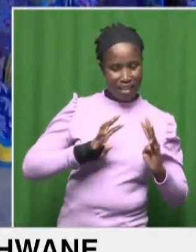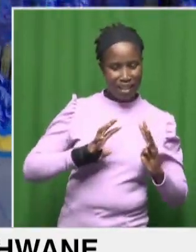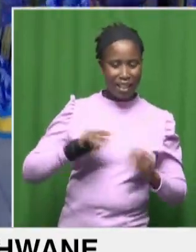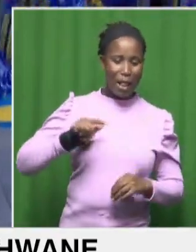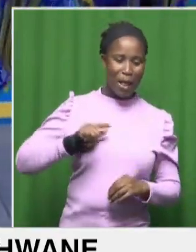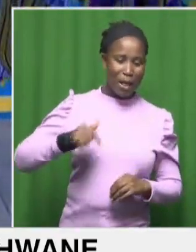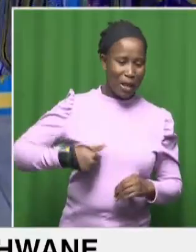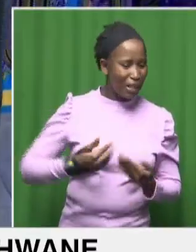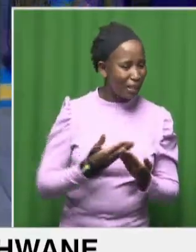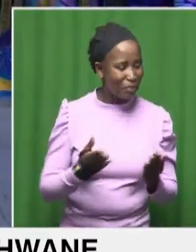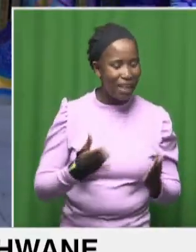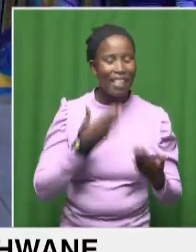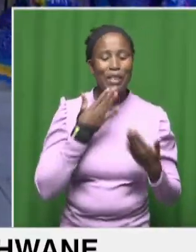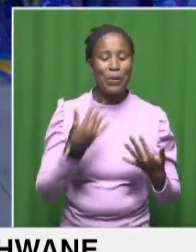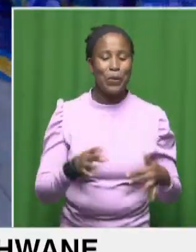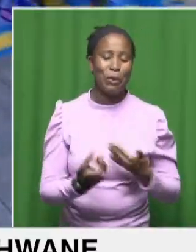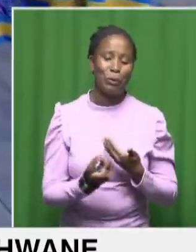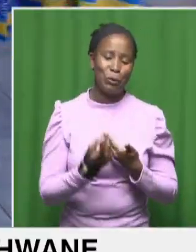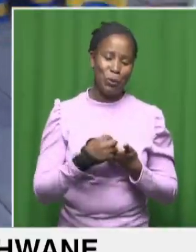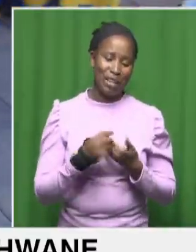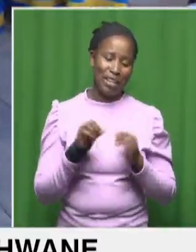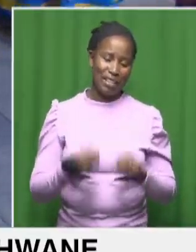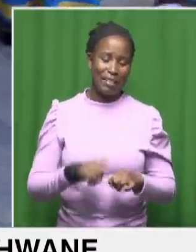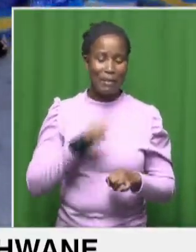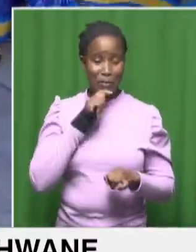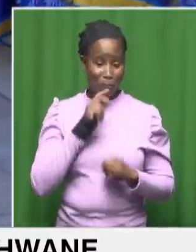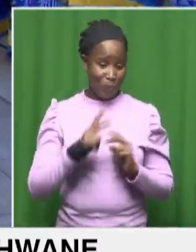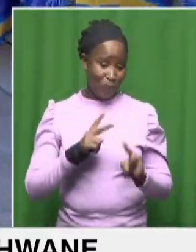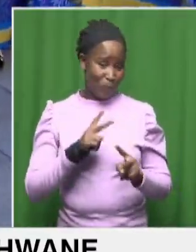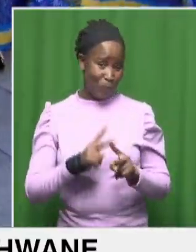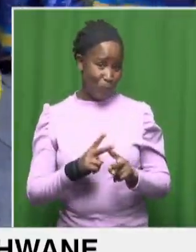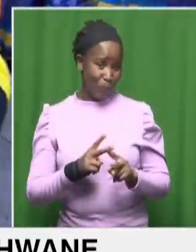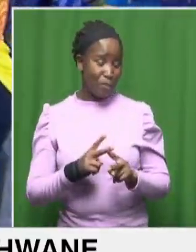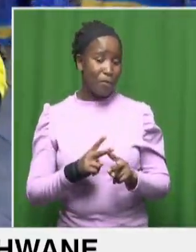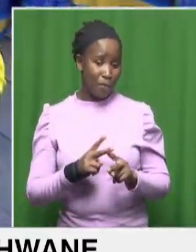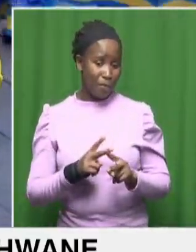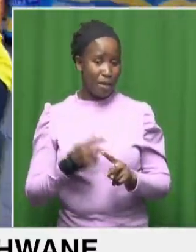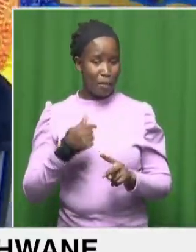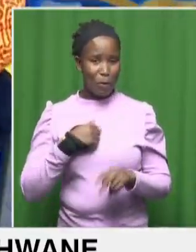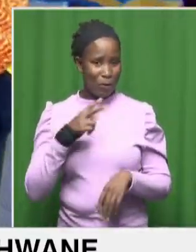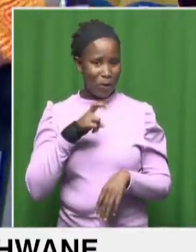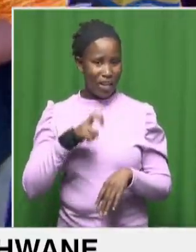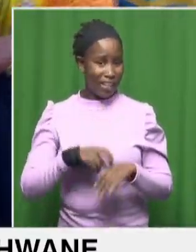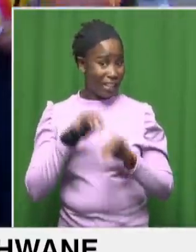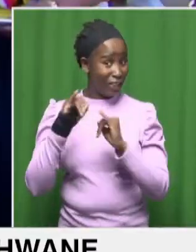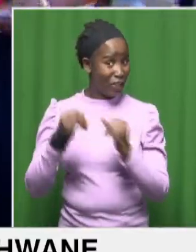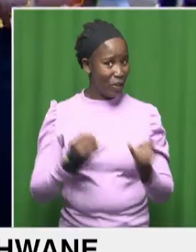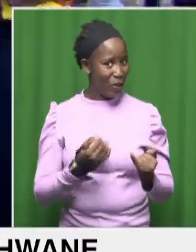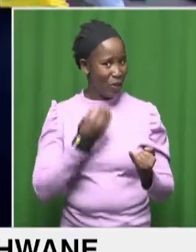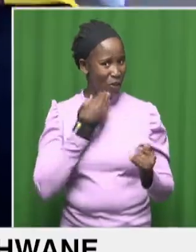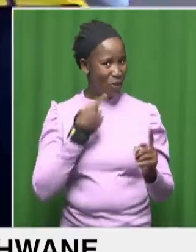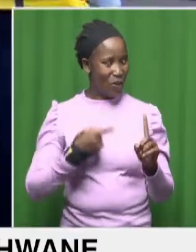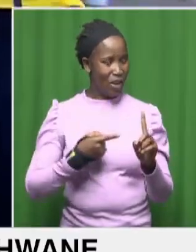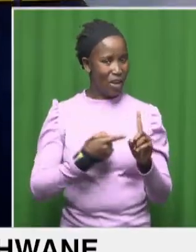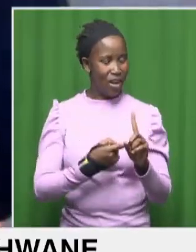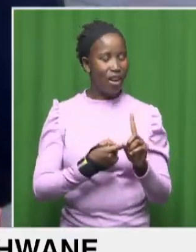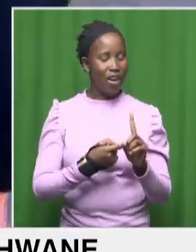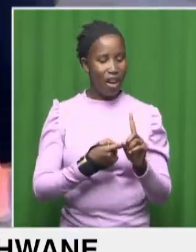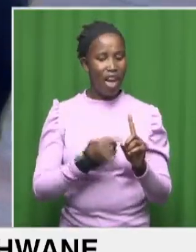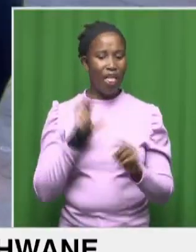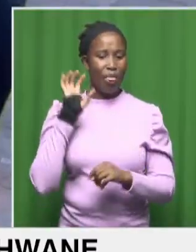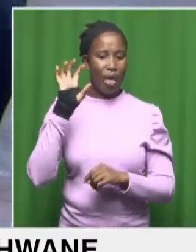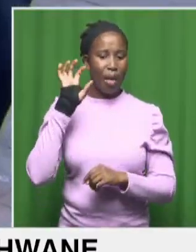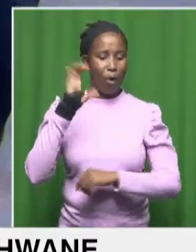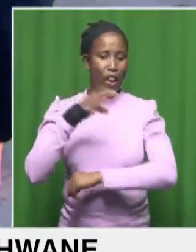so much for joining us. Good morning. And of course, to my immediate right, needs no introduction, our very own netball captain,